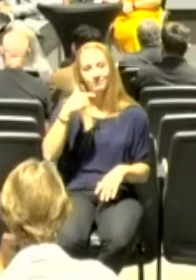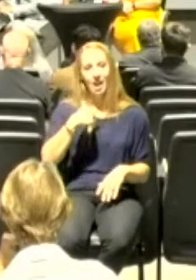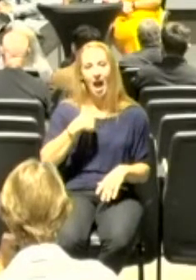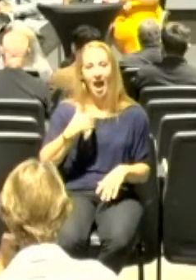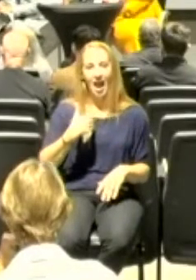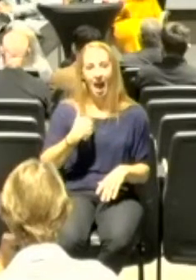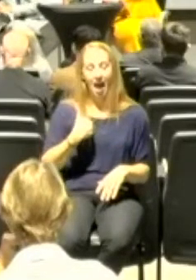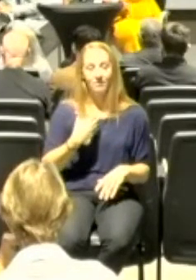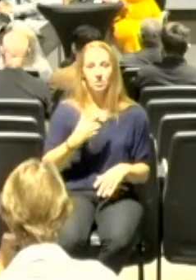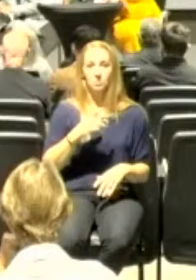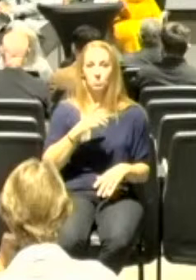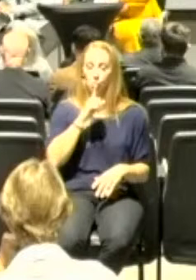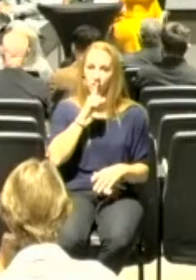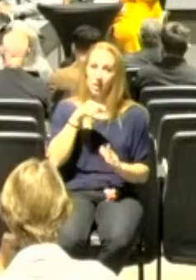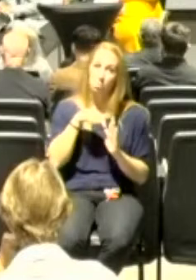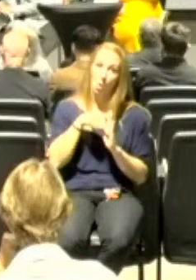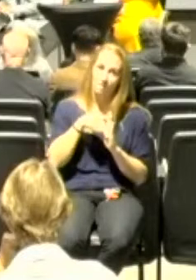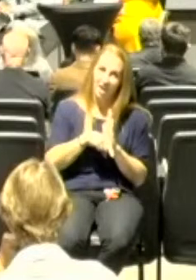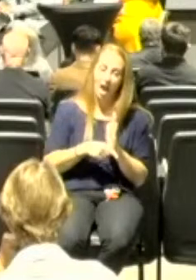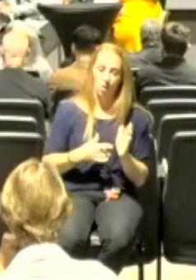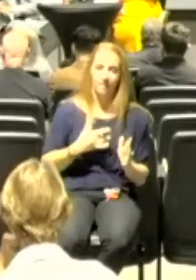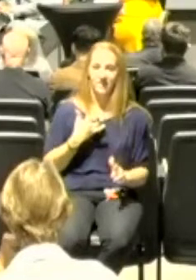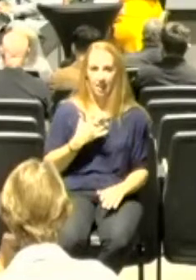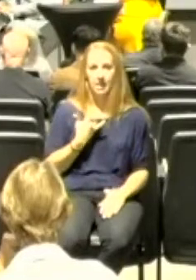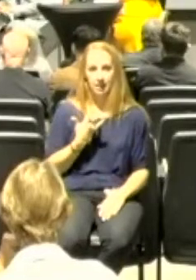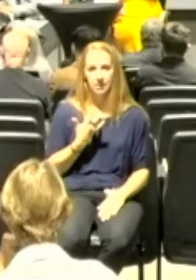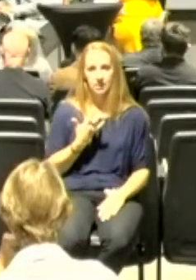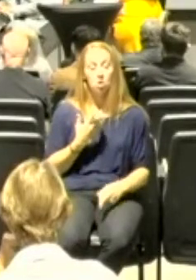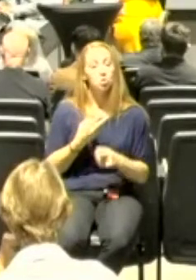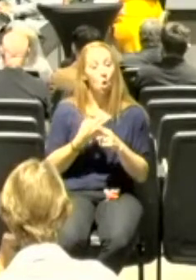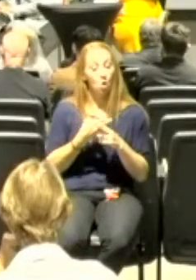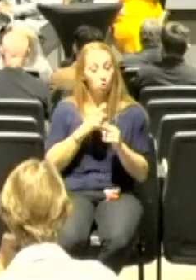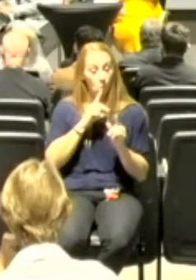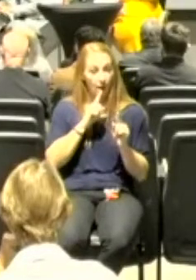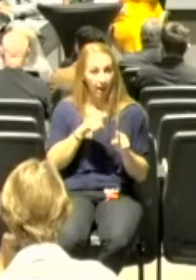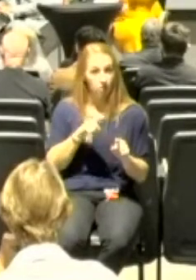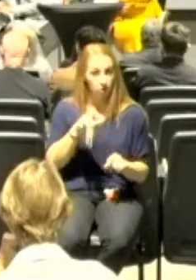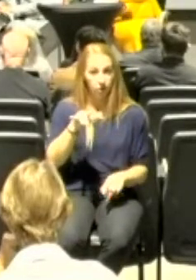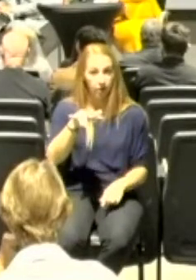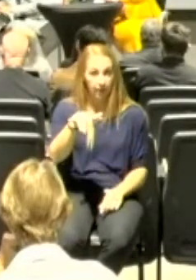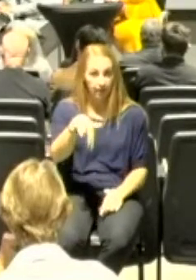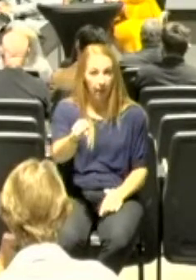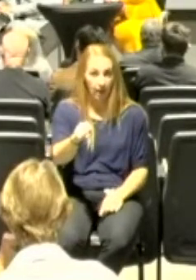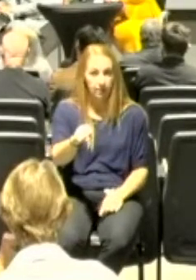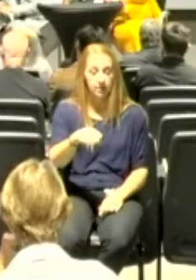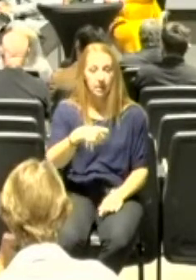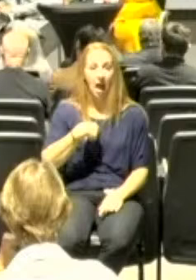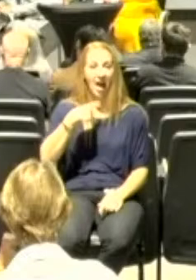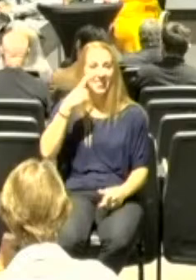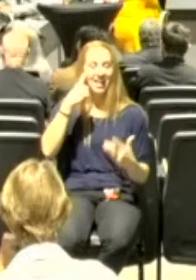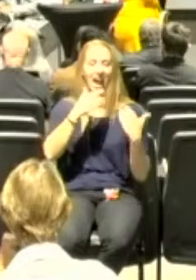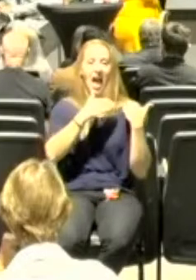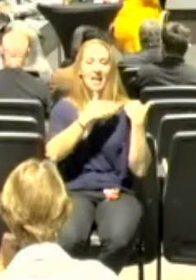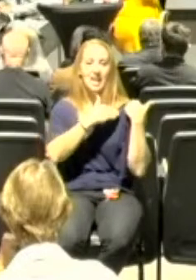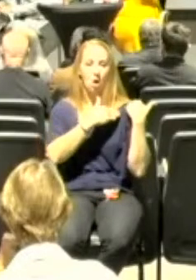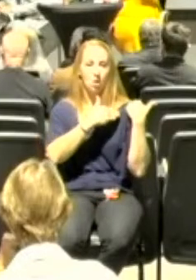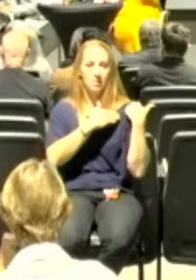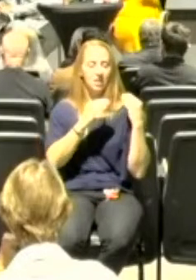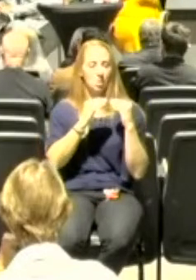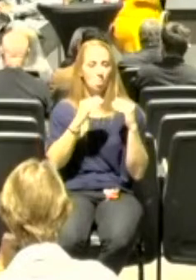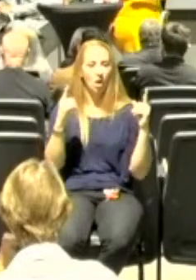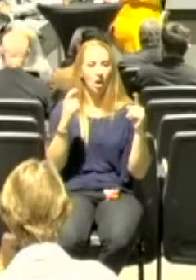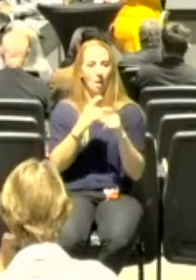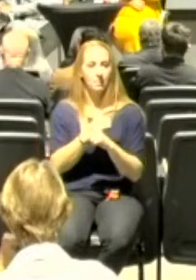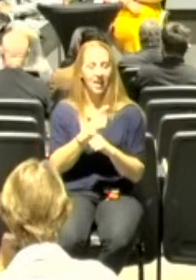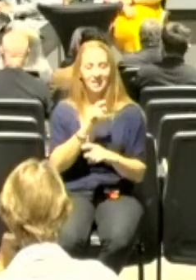profound feelings about this work. So the short answer to that question is yes. But I think accountability is more complex than